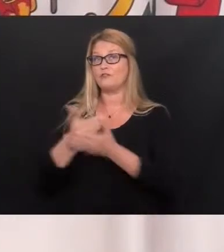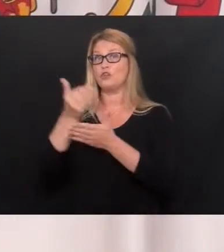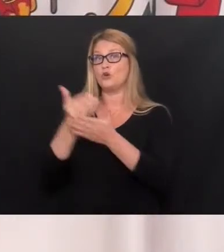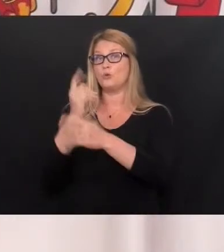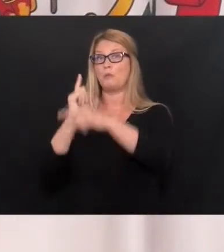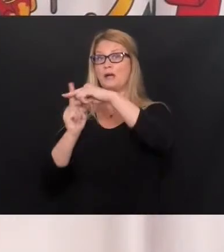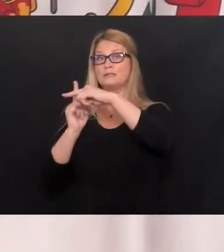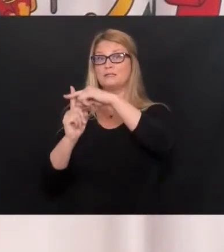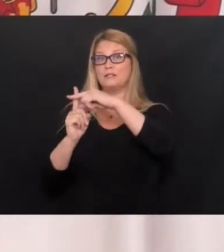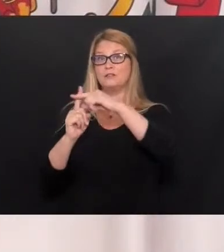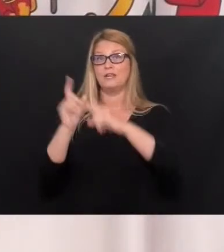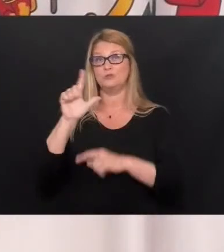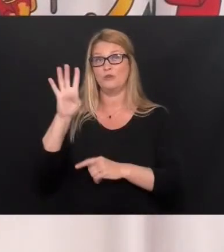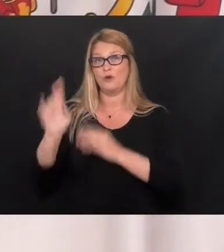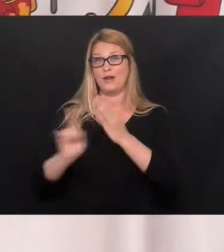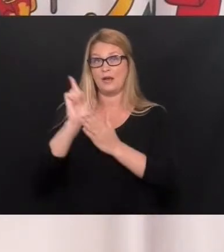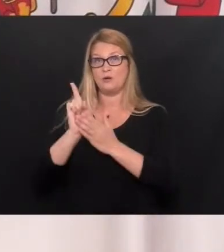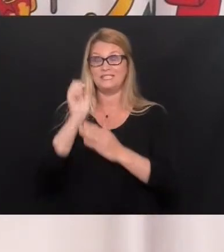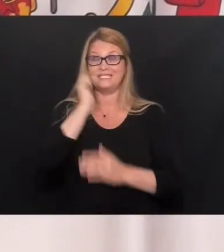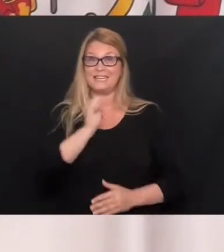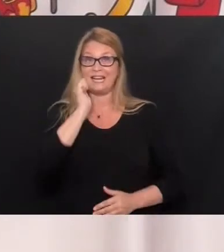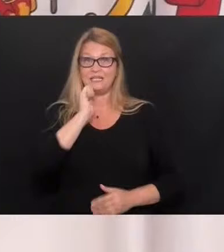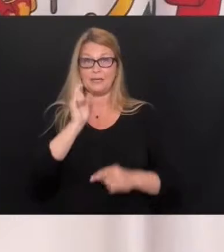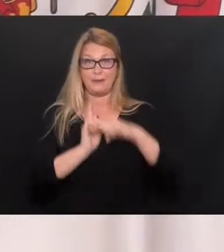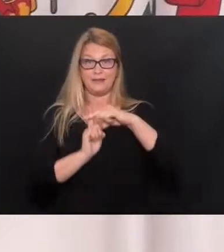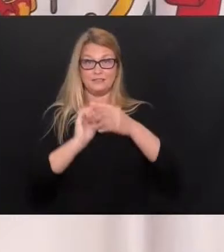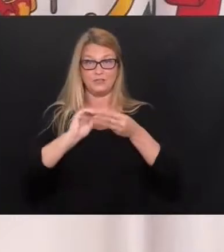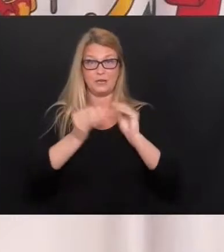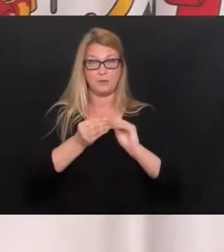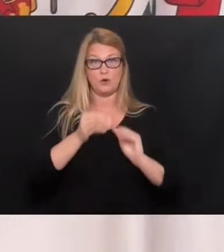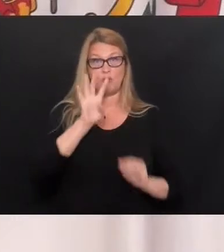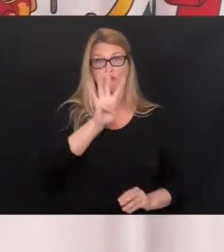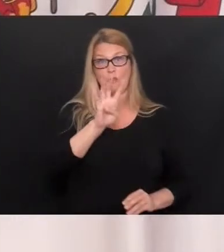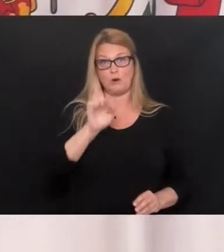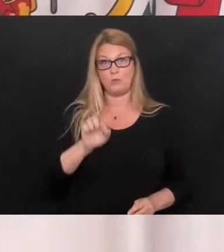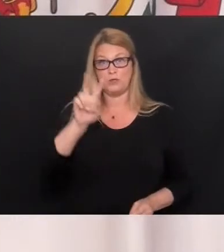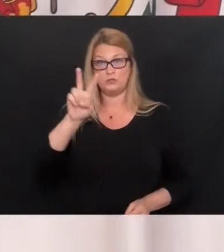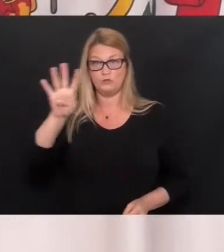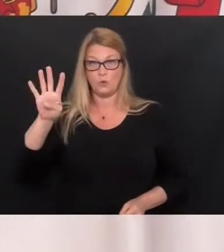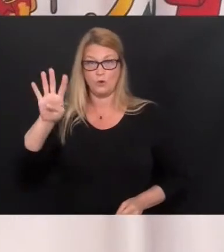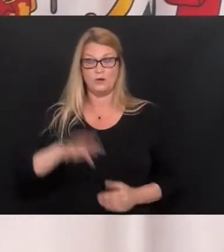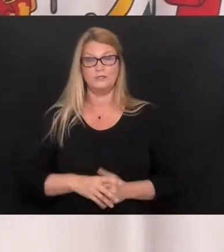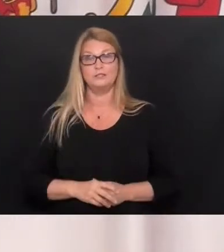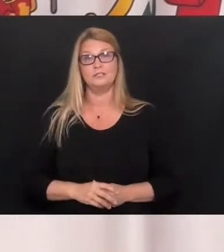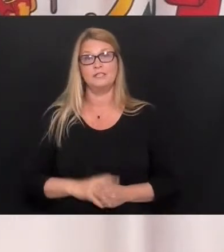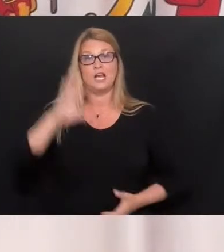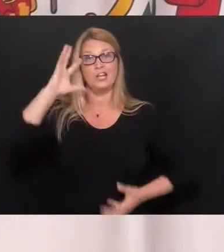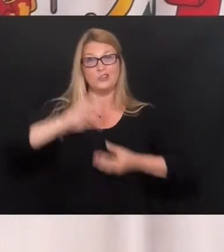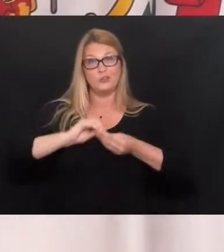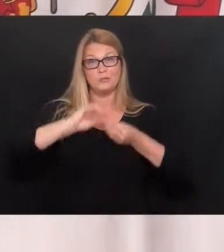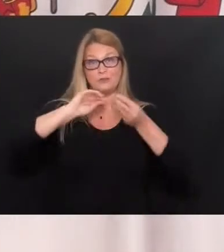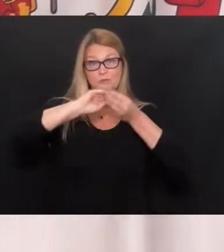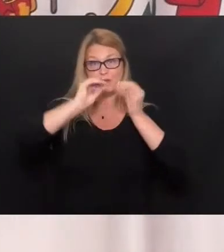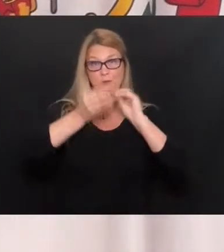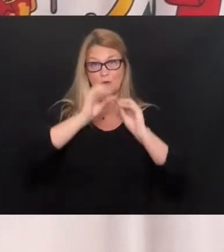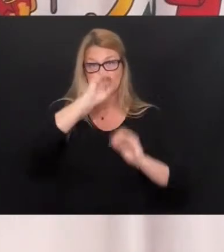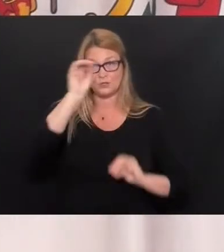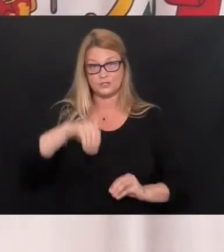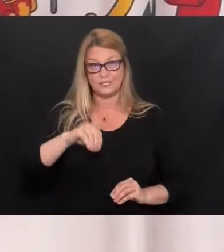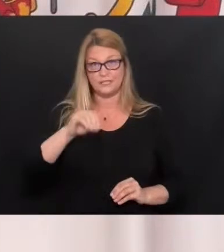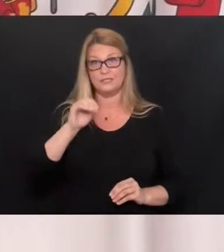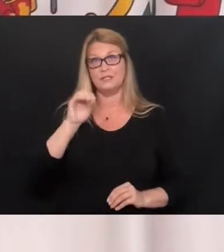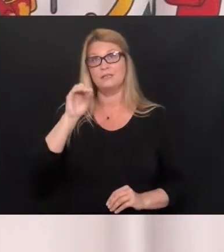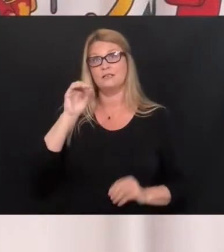last 24 hours, our daily positivity was at 4.24. Our cumulative percent of